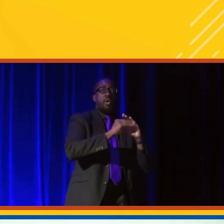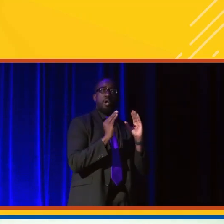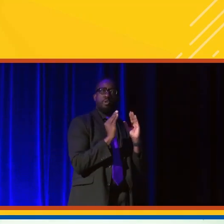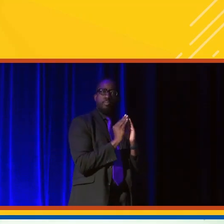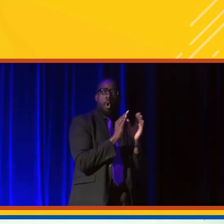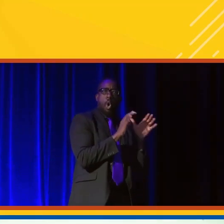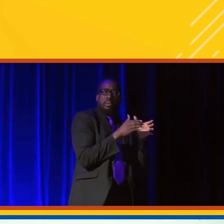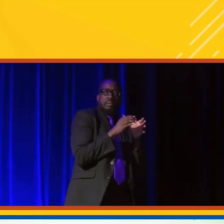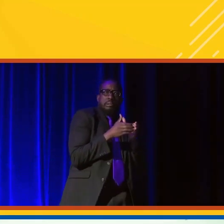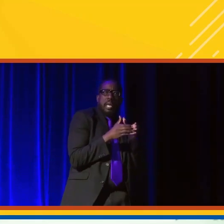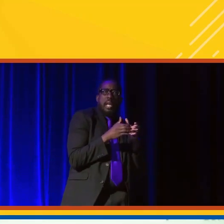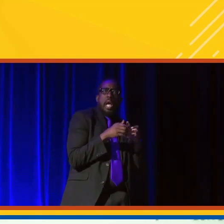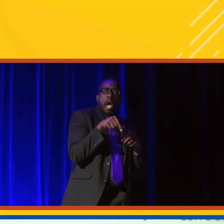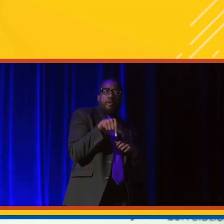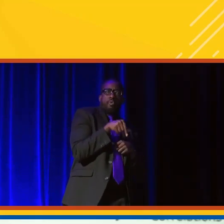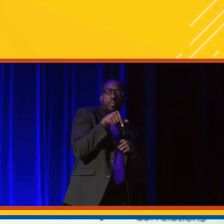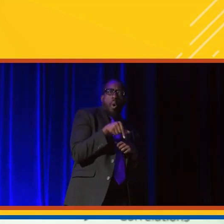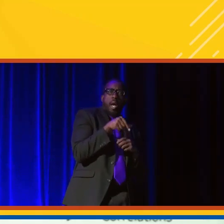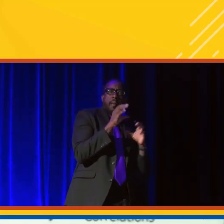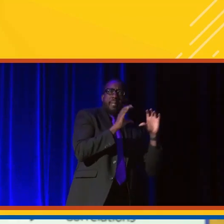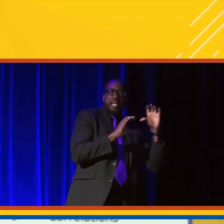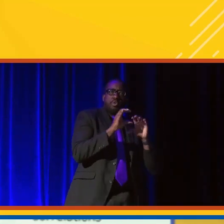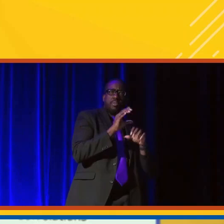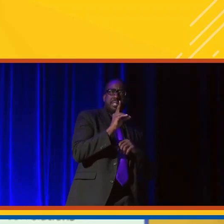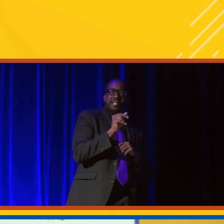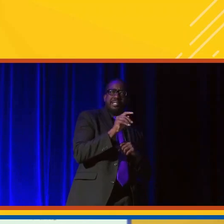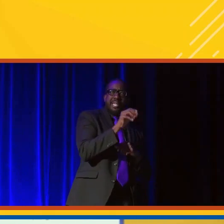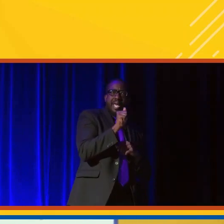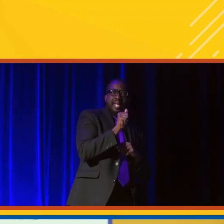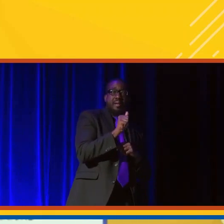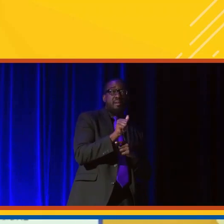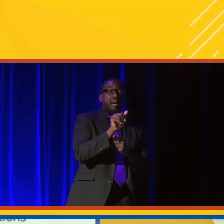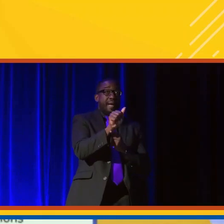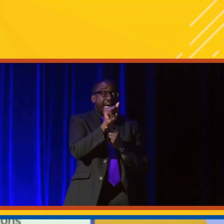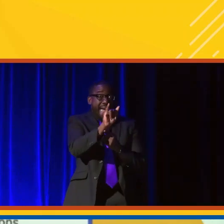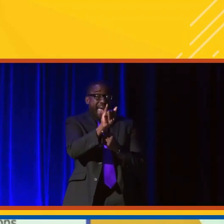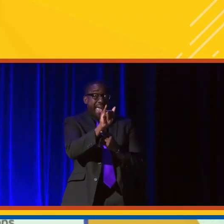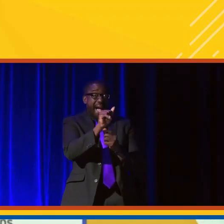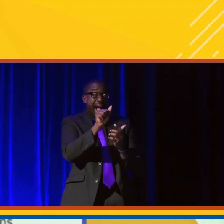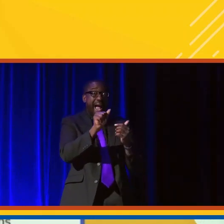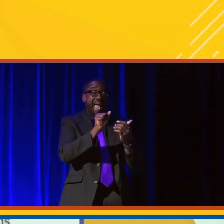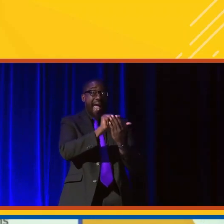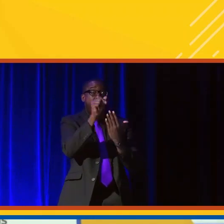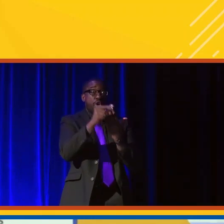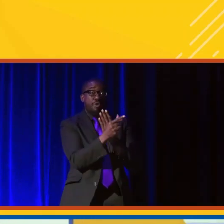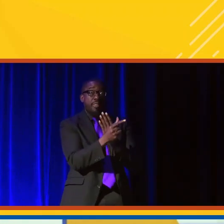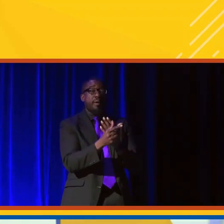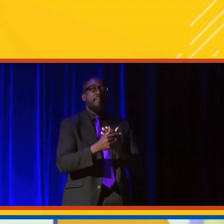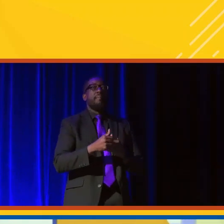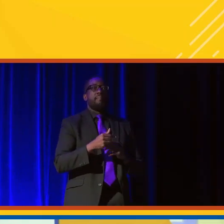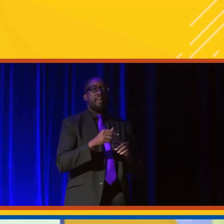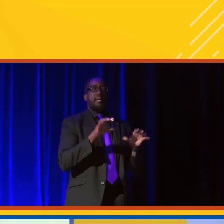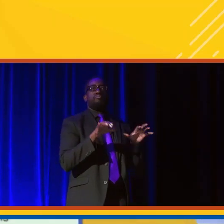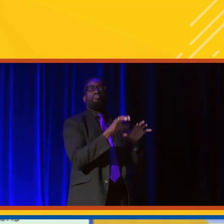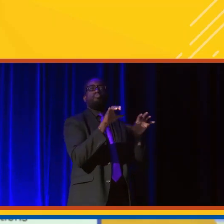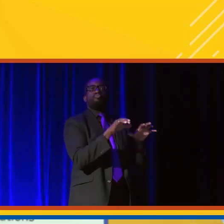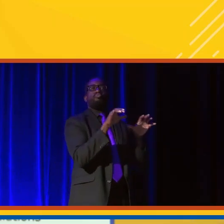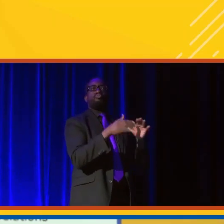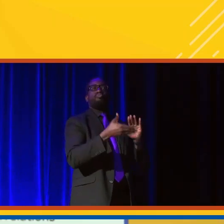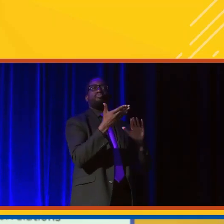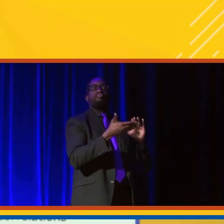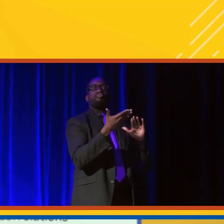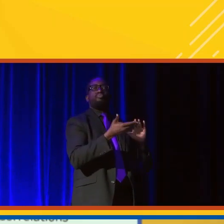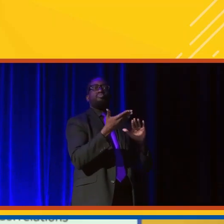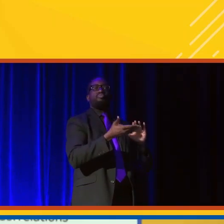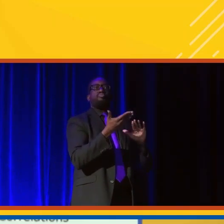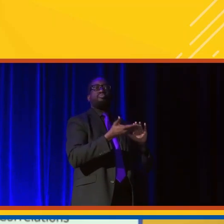and MD for a molecule, and the AI algorithm basically does the electronic structure prediction, but as it's doing it, it's